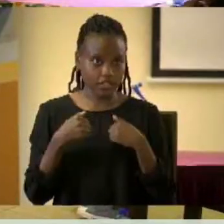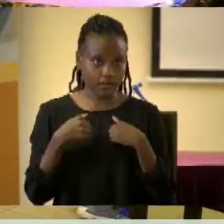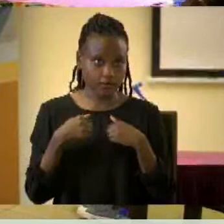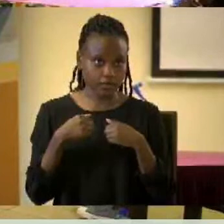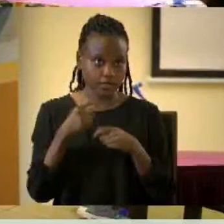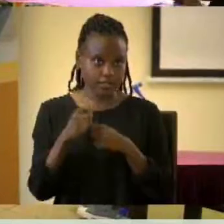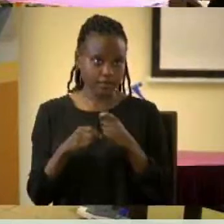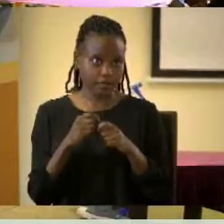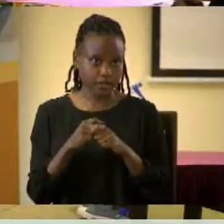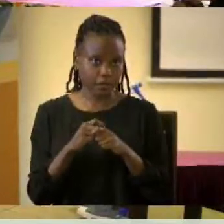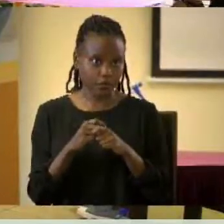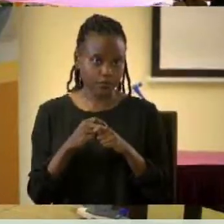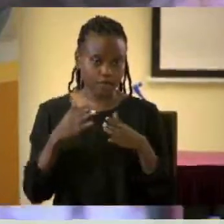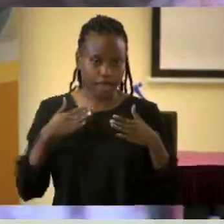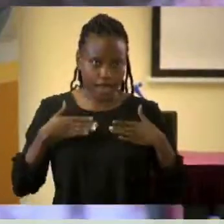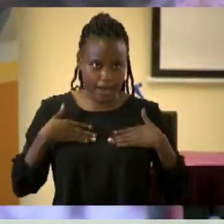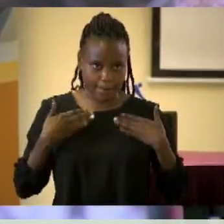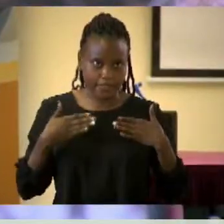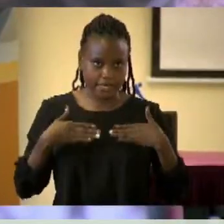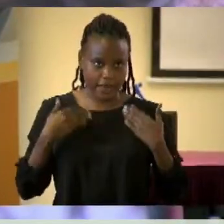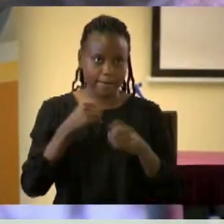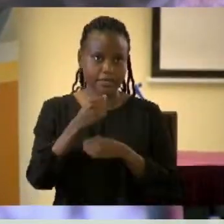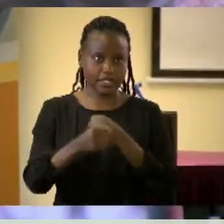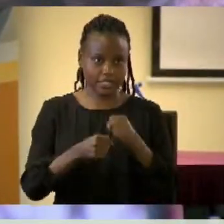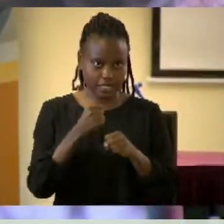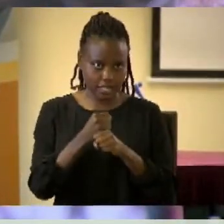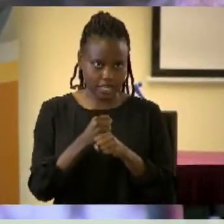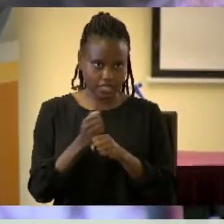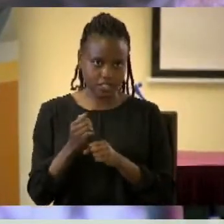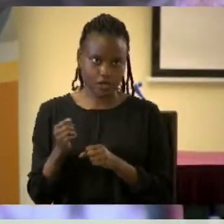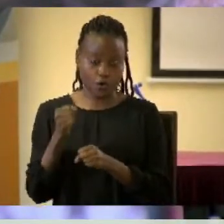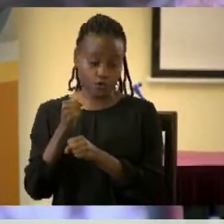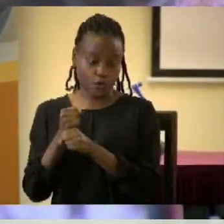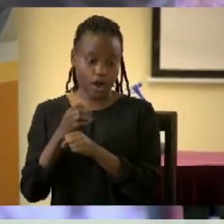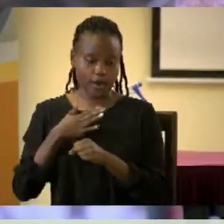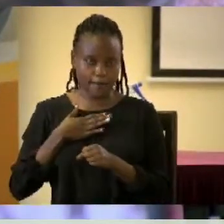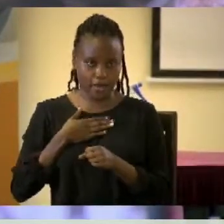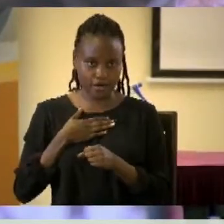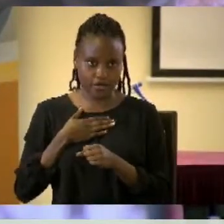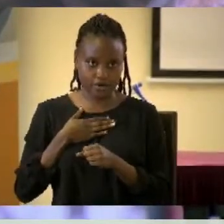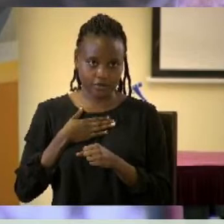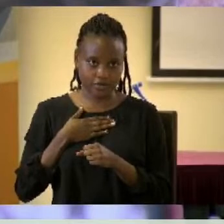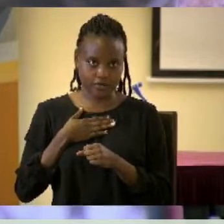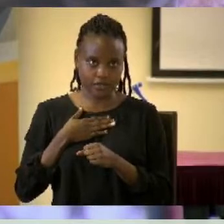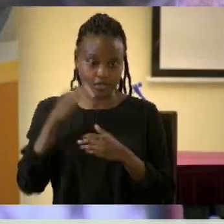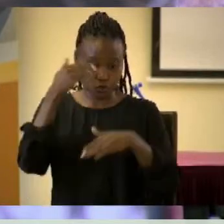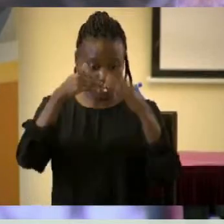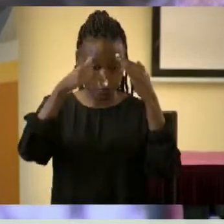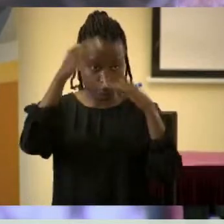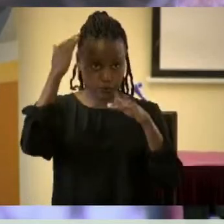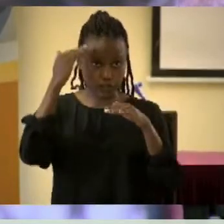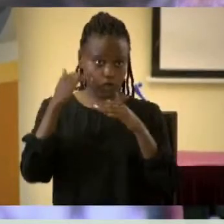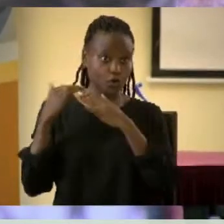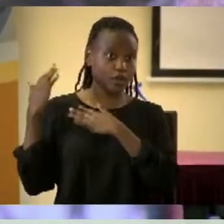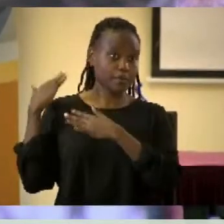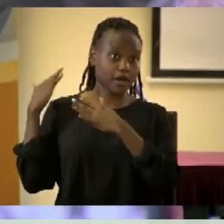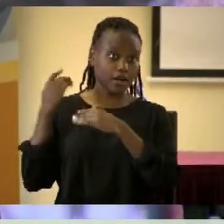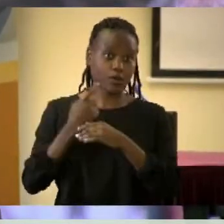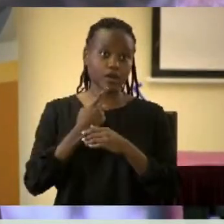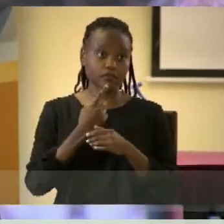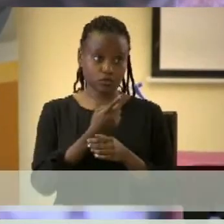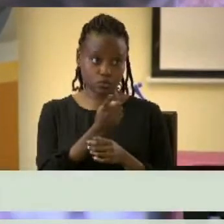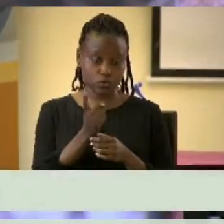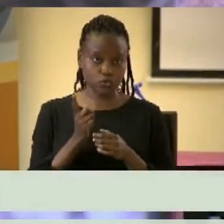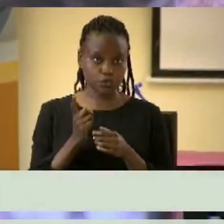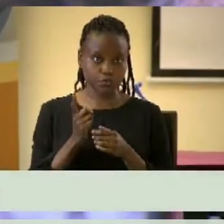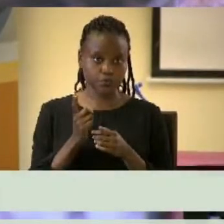most fulfilling years of my career. Given this professional background, ladies and gentlemen,